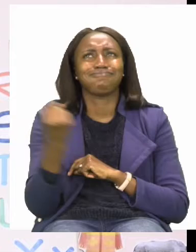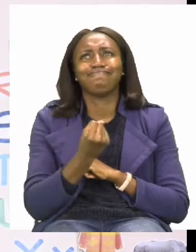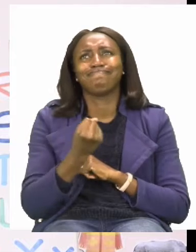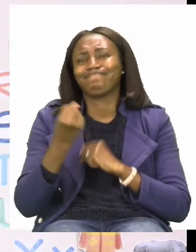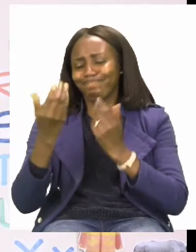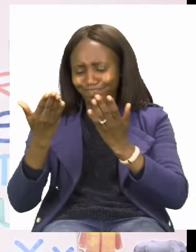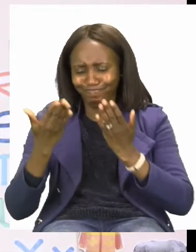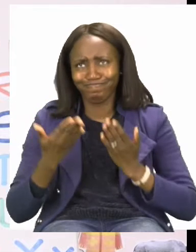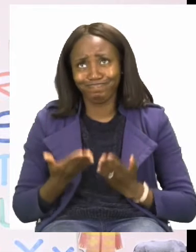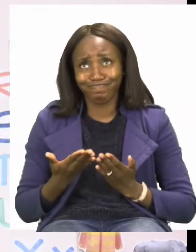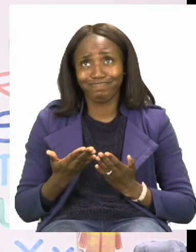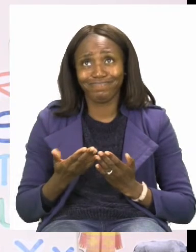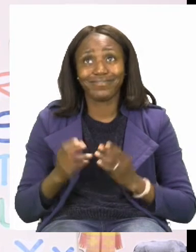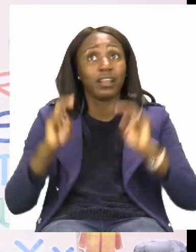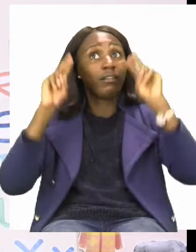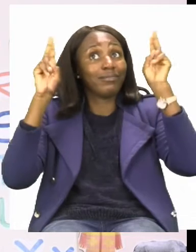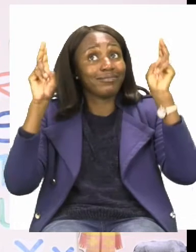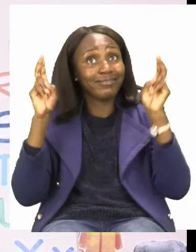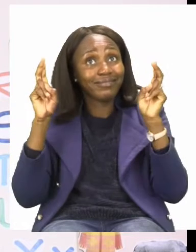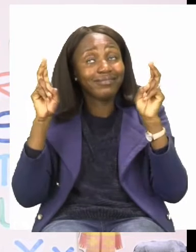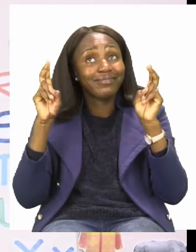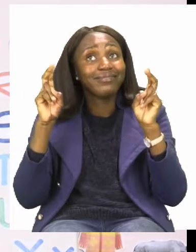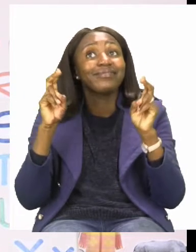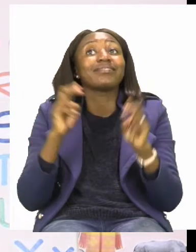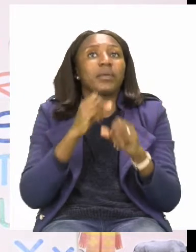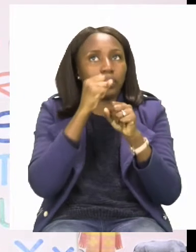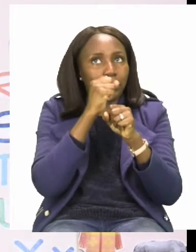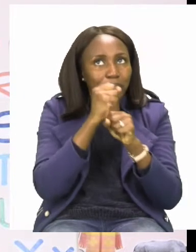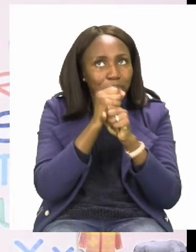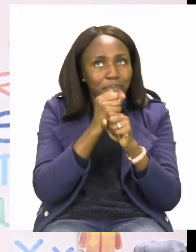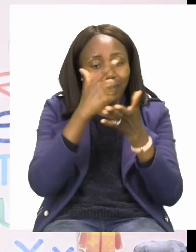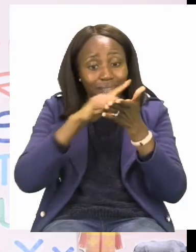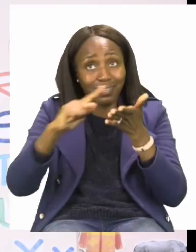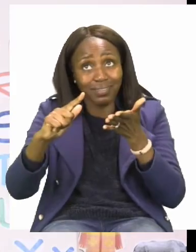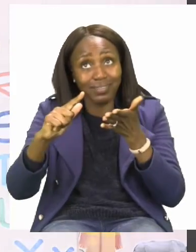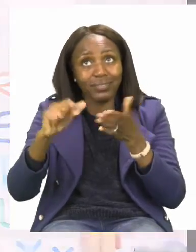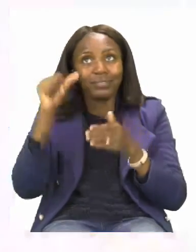much for joining me today. Our theme this week is